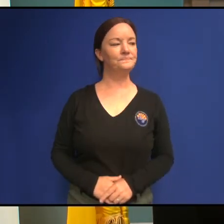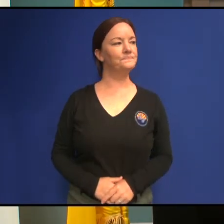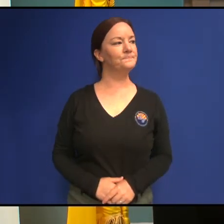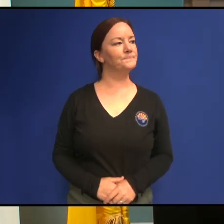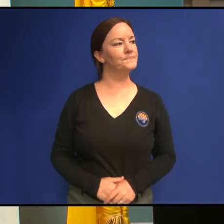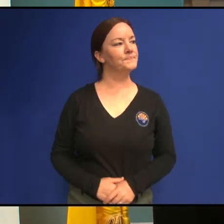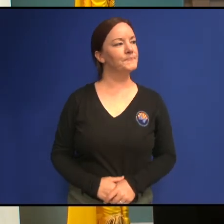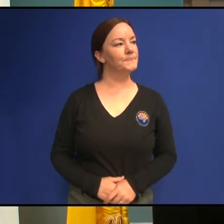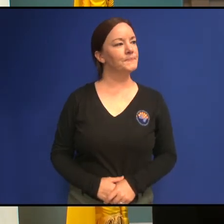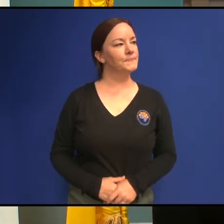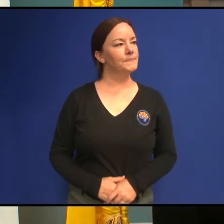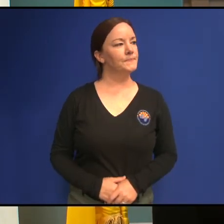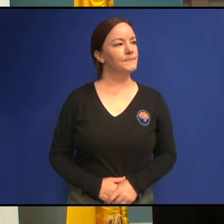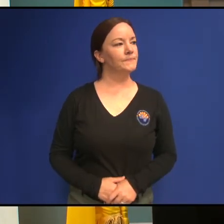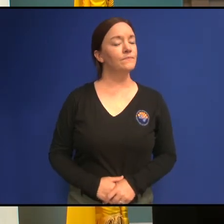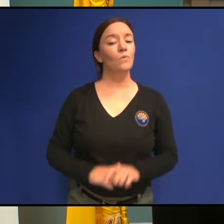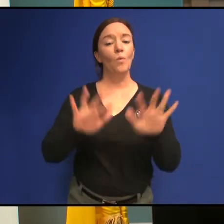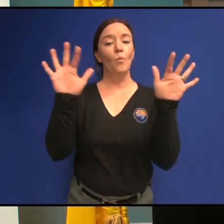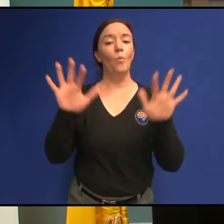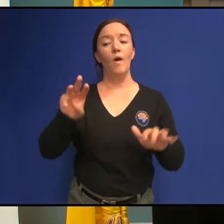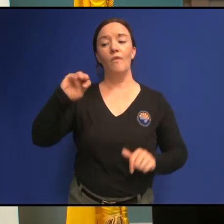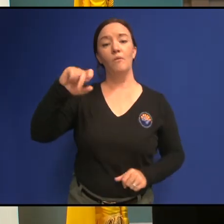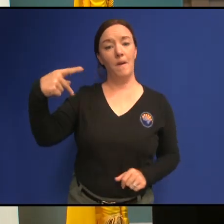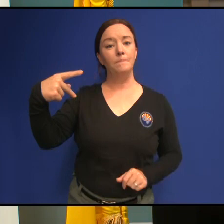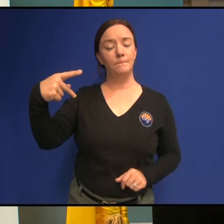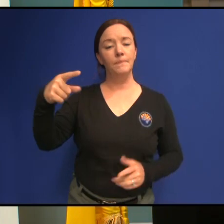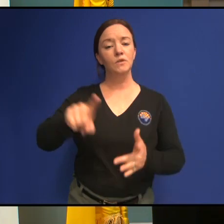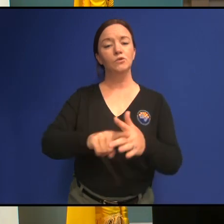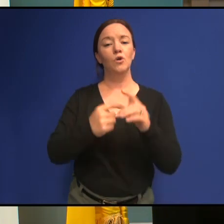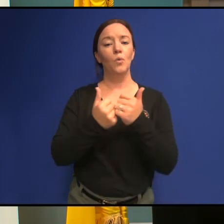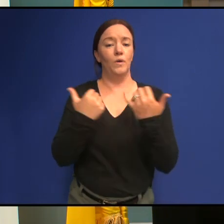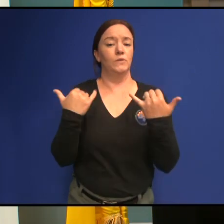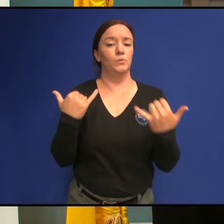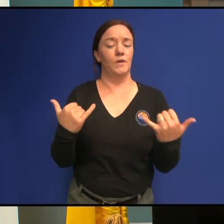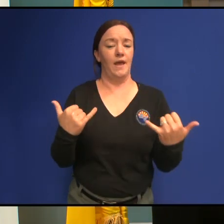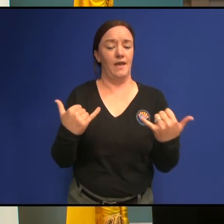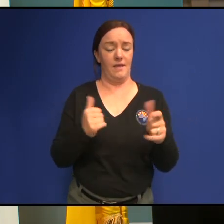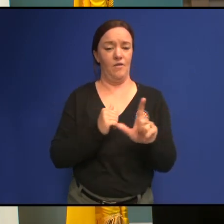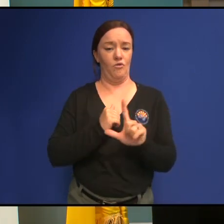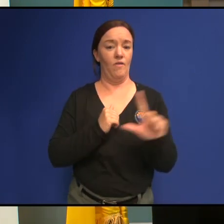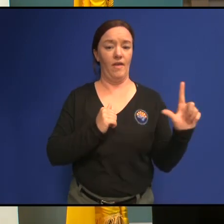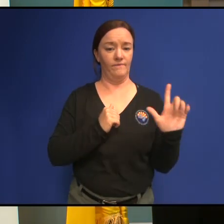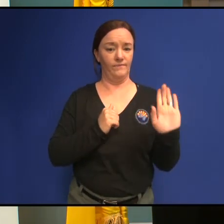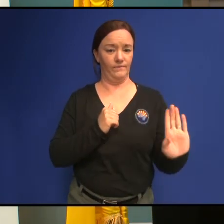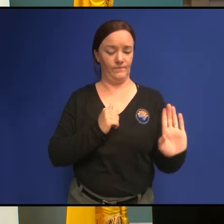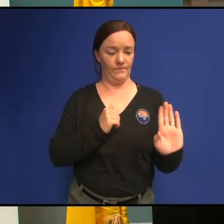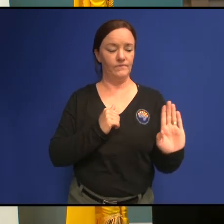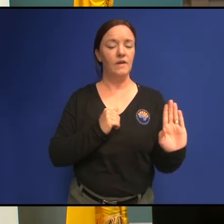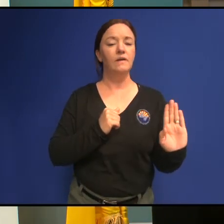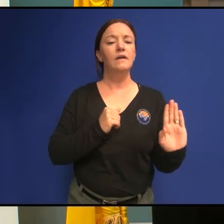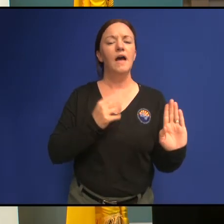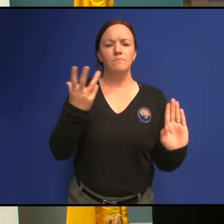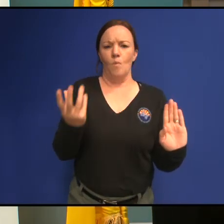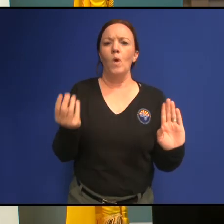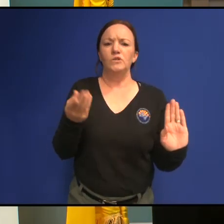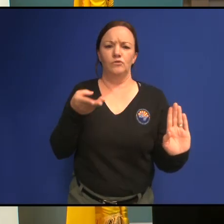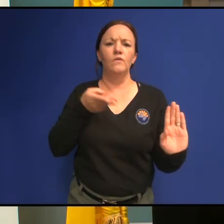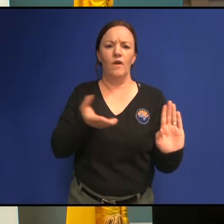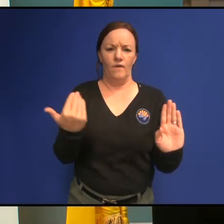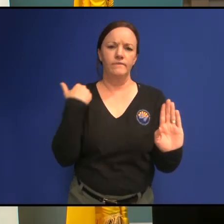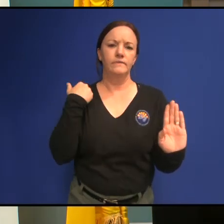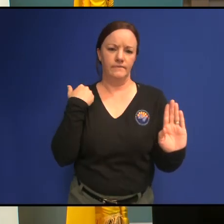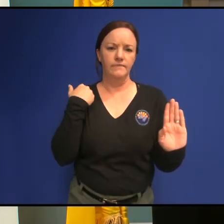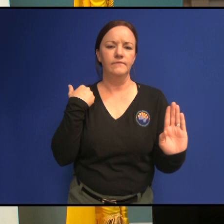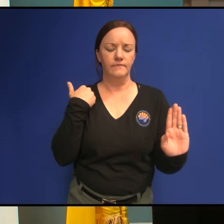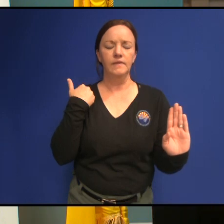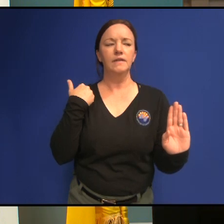Okay, so here we are with our weather maps. We start out with today over here on the left-hand side, and we have moisture in play. Remember, I just mentioned that